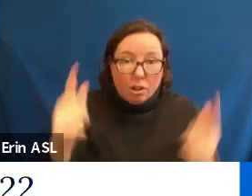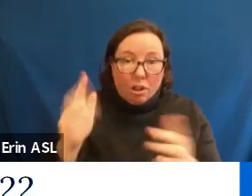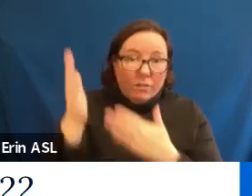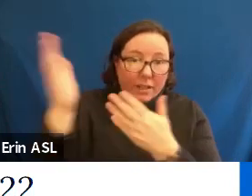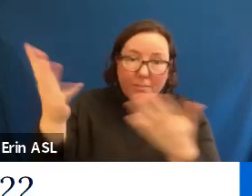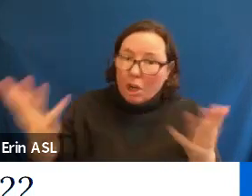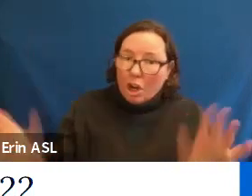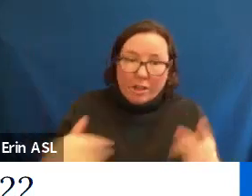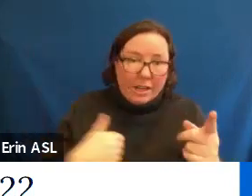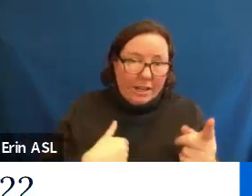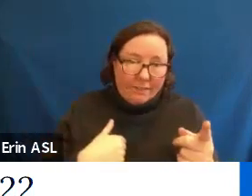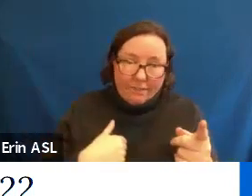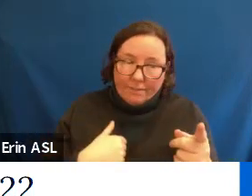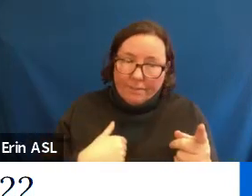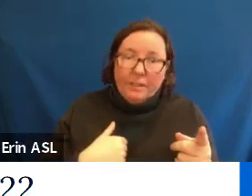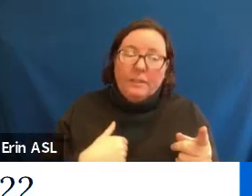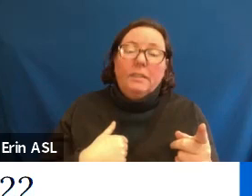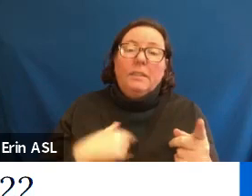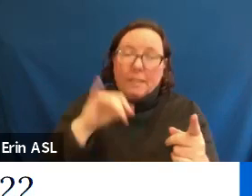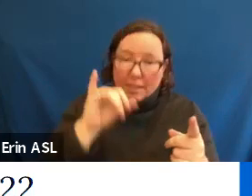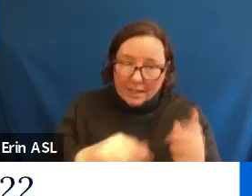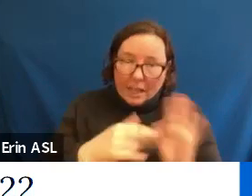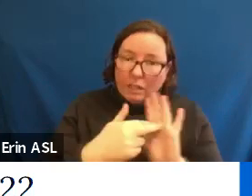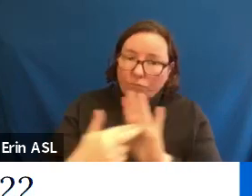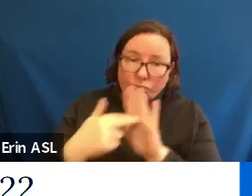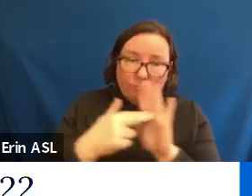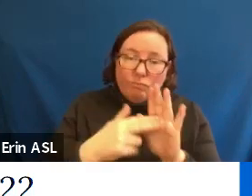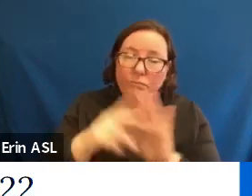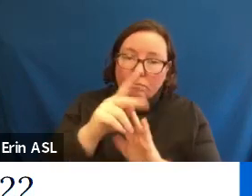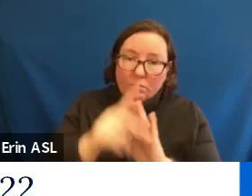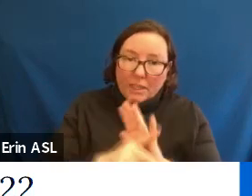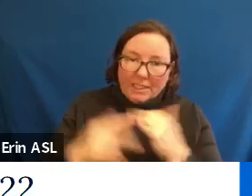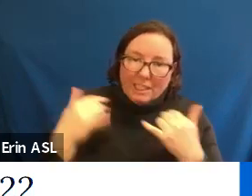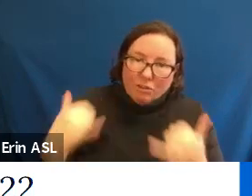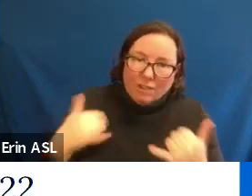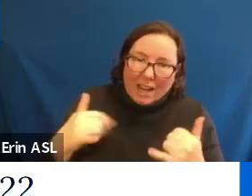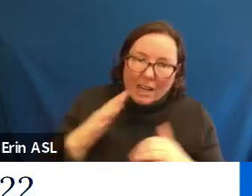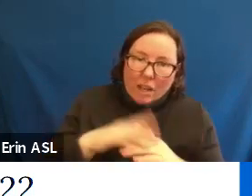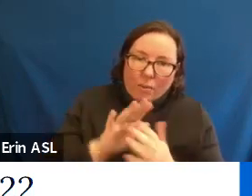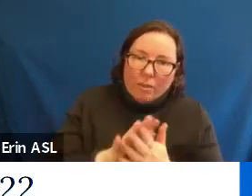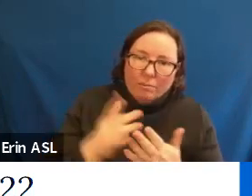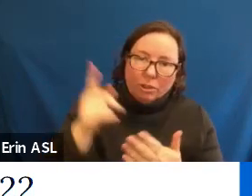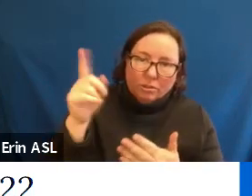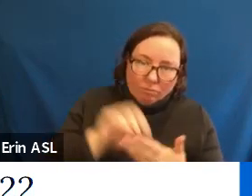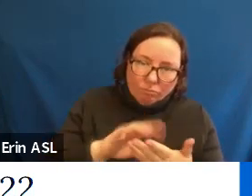are actually represent the policy on the books. Yeah. Okay.